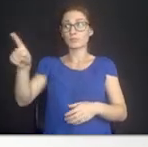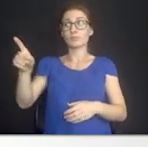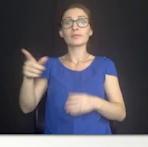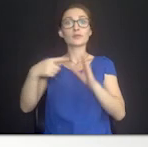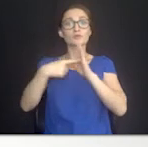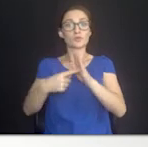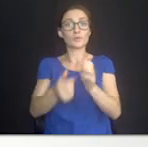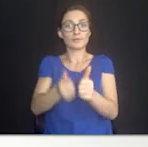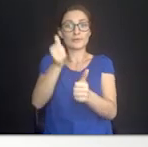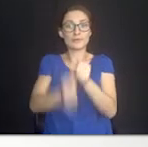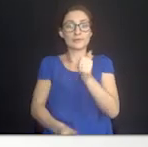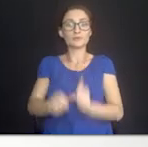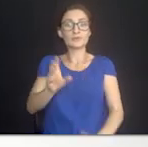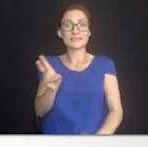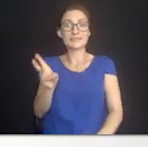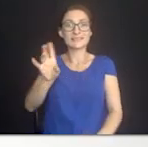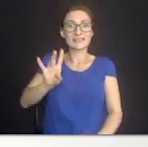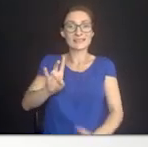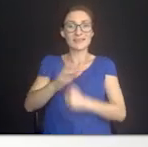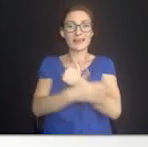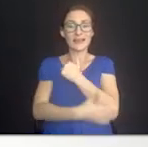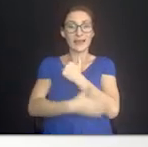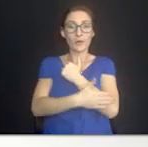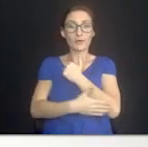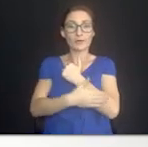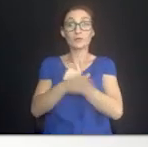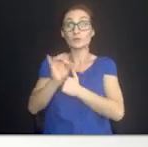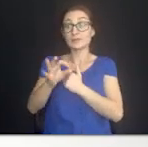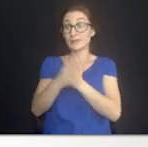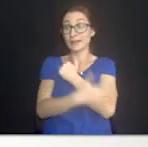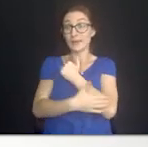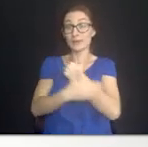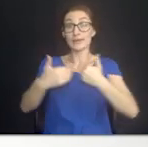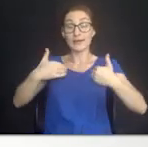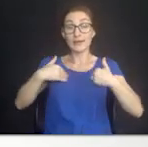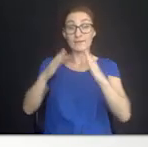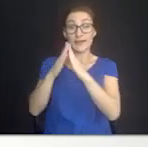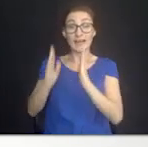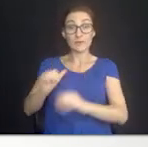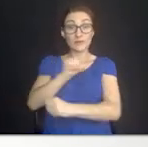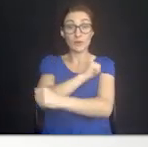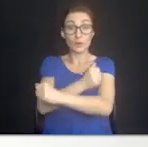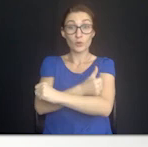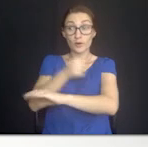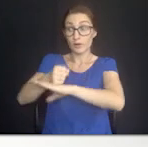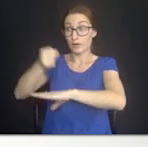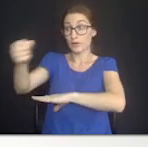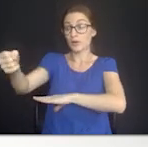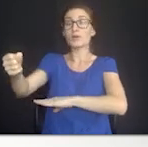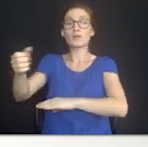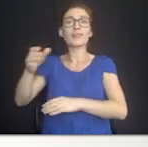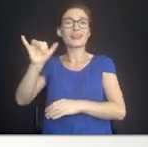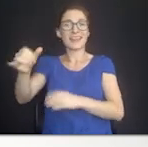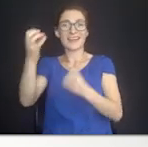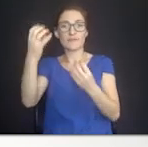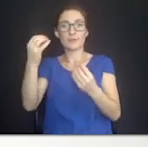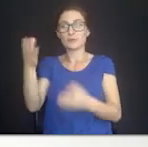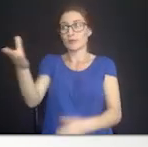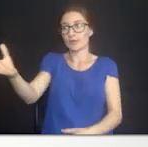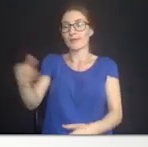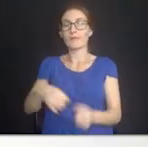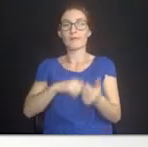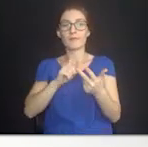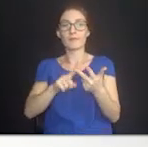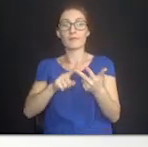down by the 67 counties. So if they have a housing authority in that county, that information is in that housing guide. It's awesome. They